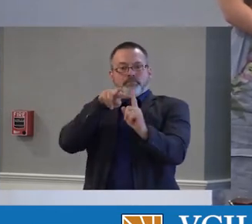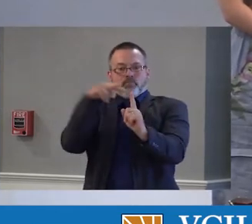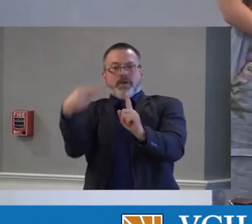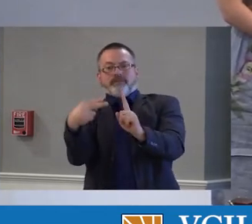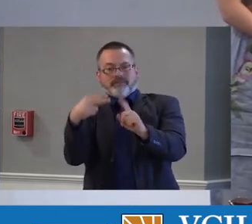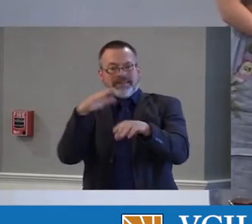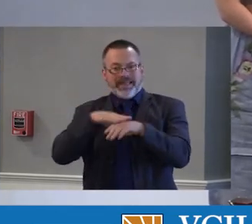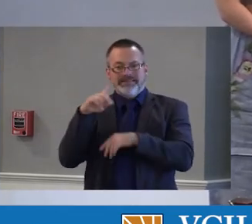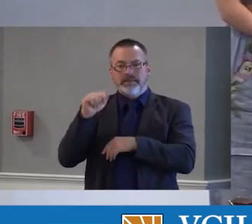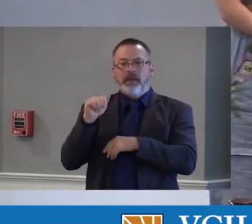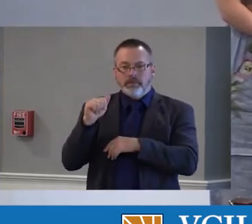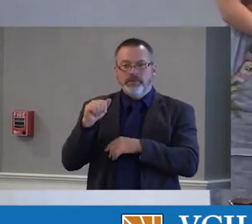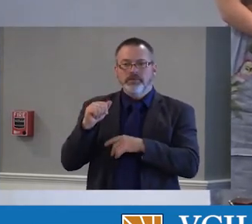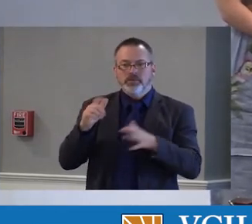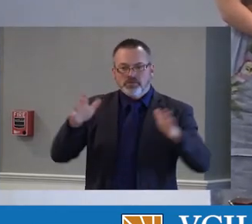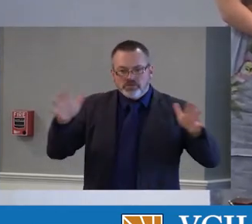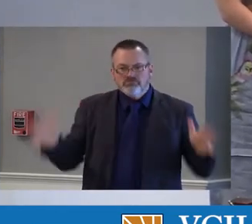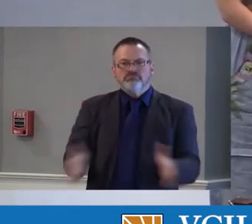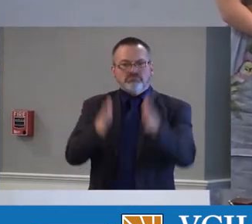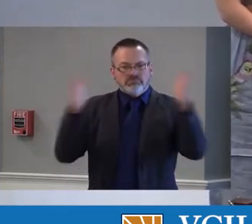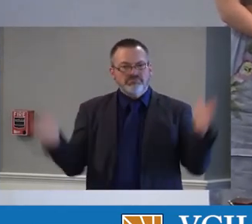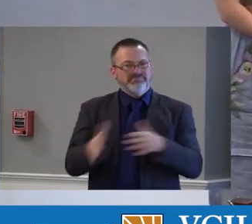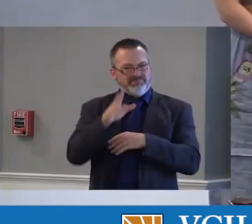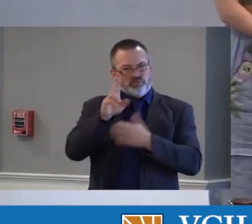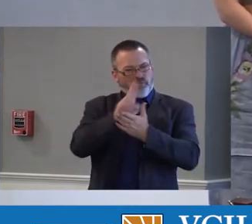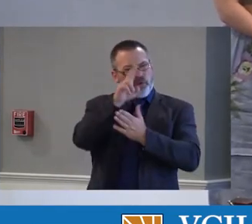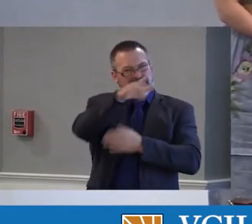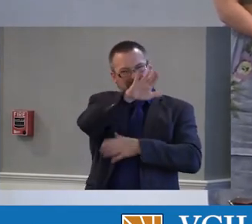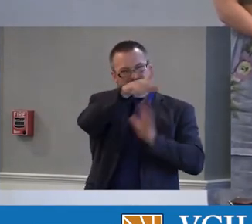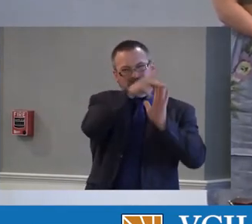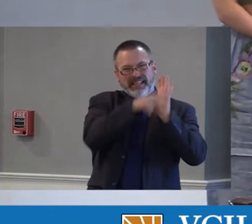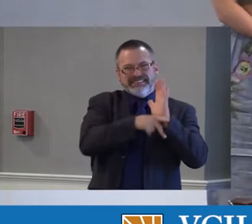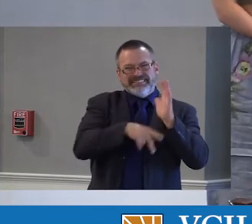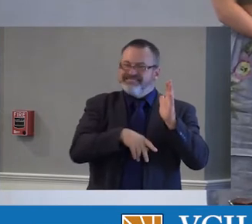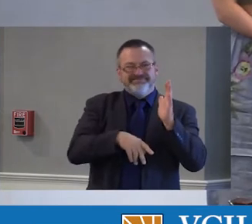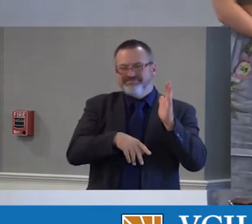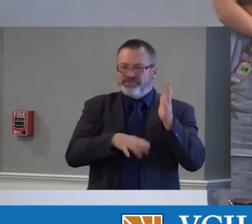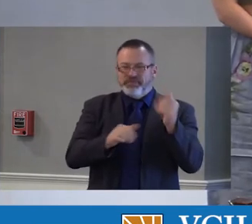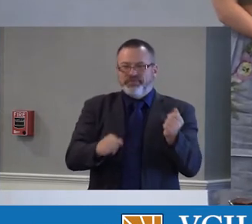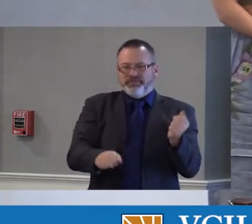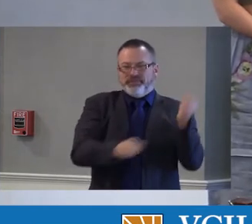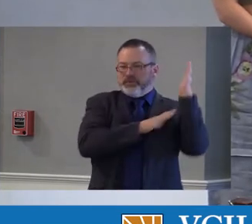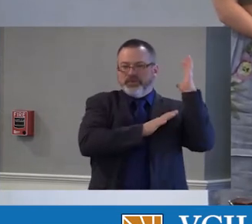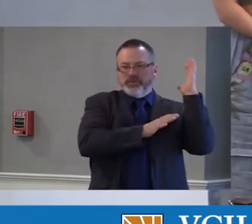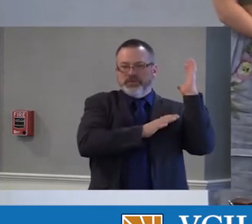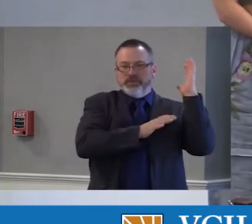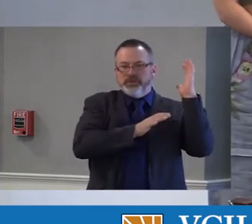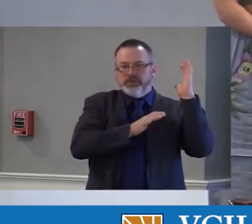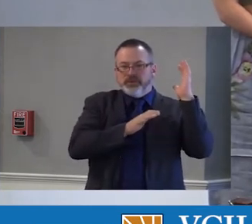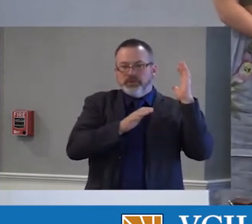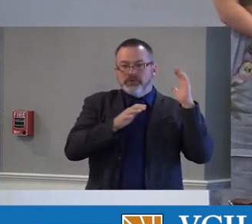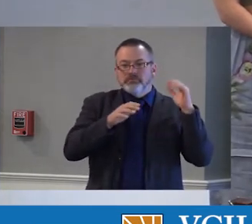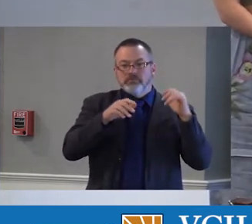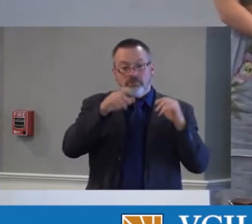to shift away from the outdated practice of training actors to perform disabilities and